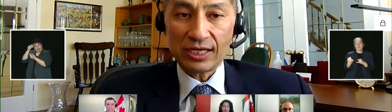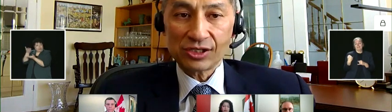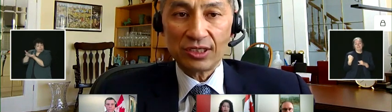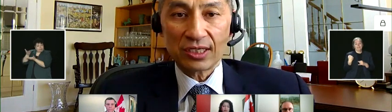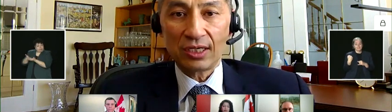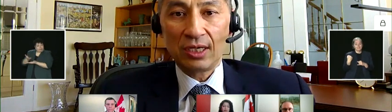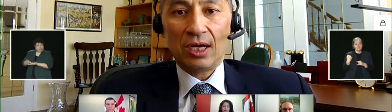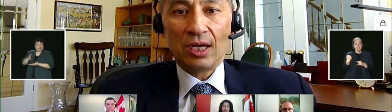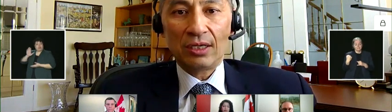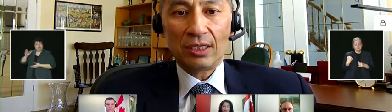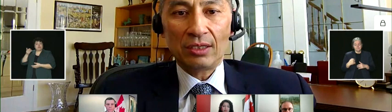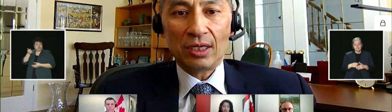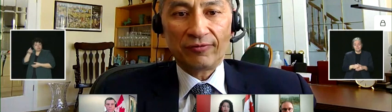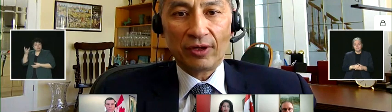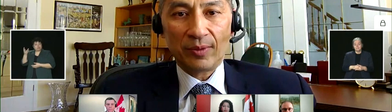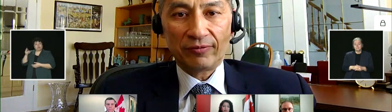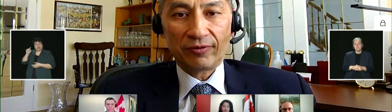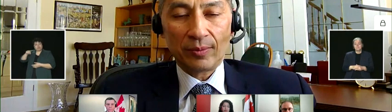had presentations